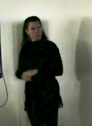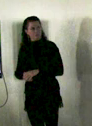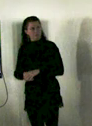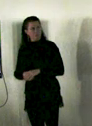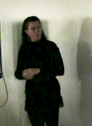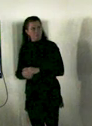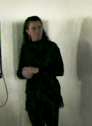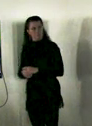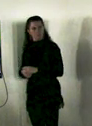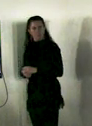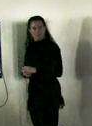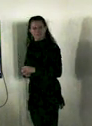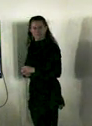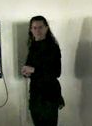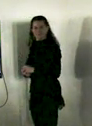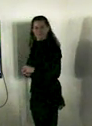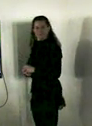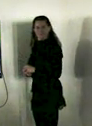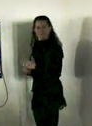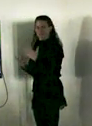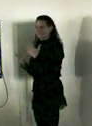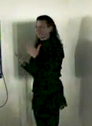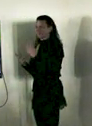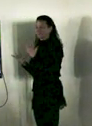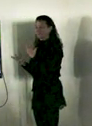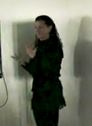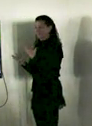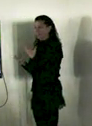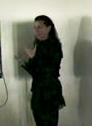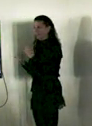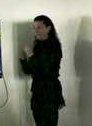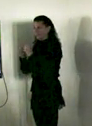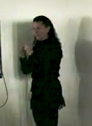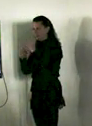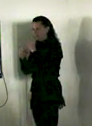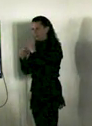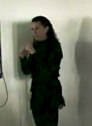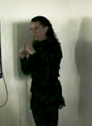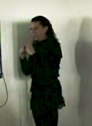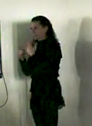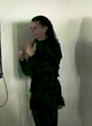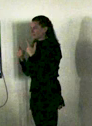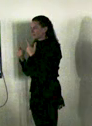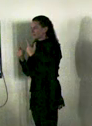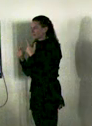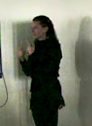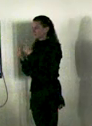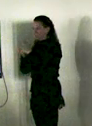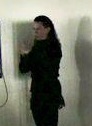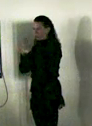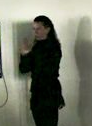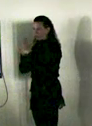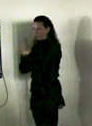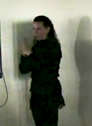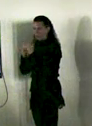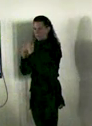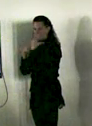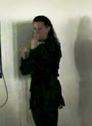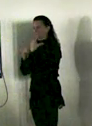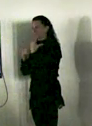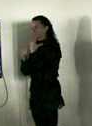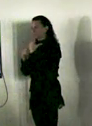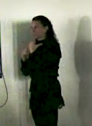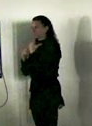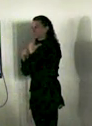I was going to take longer to talk about our very different question, but really quickly, I just want to go up. There's a Pace magazine article that I just put up a couple of weeks